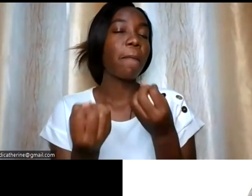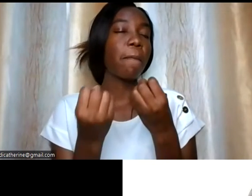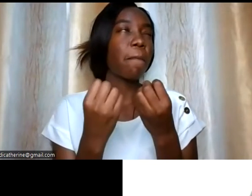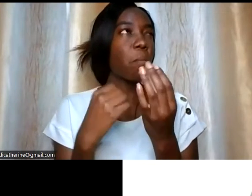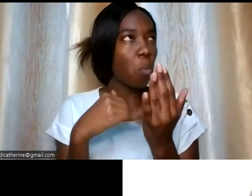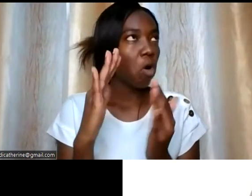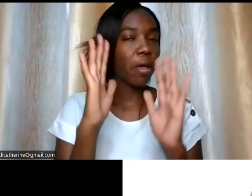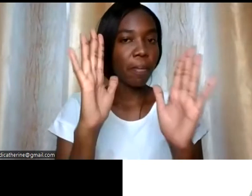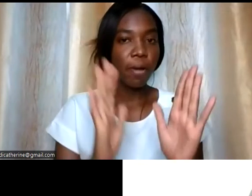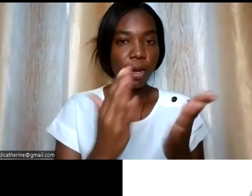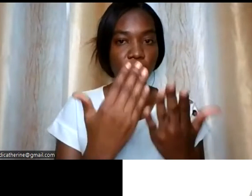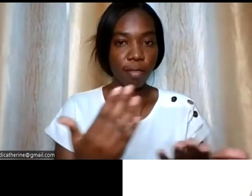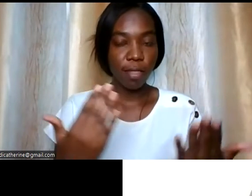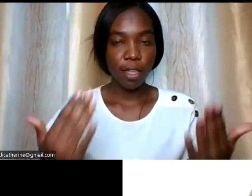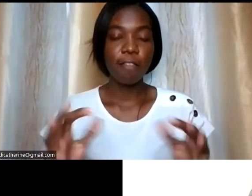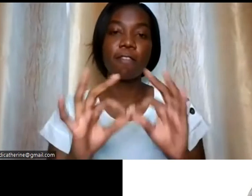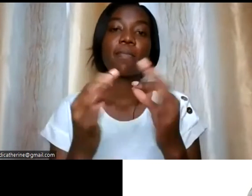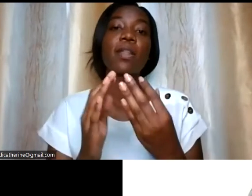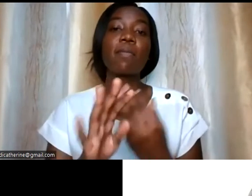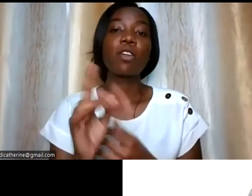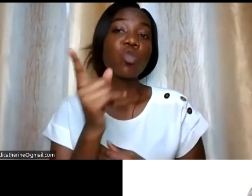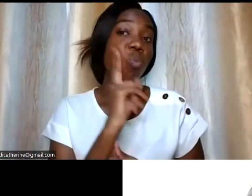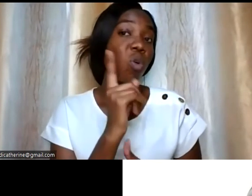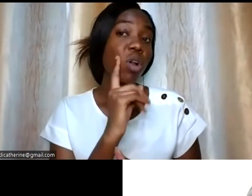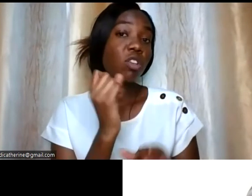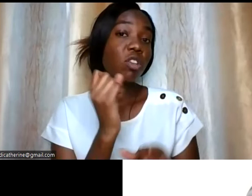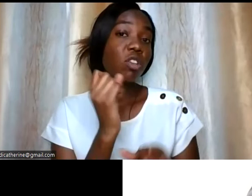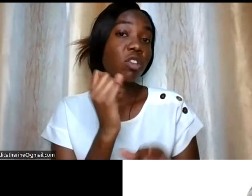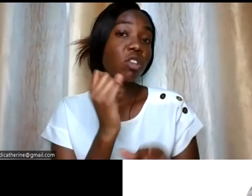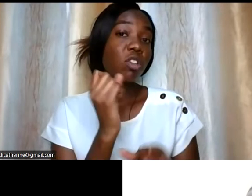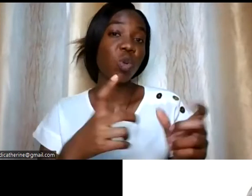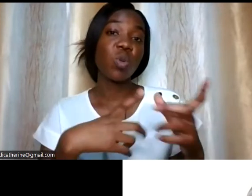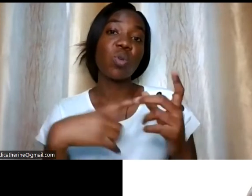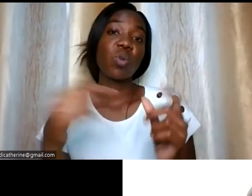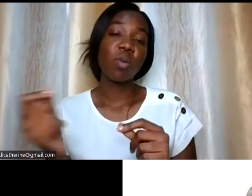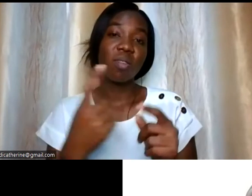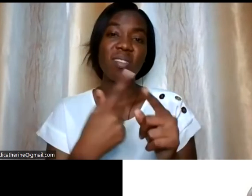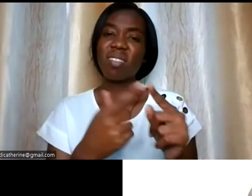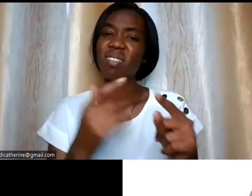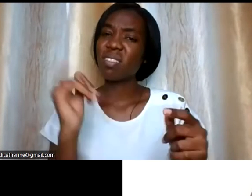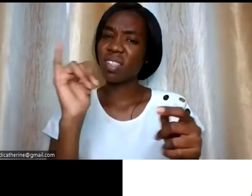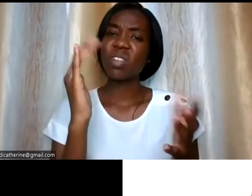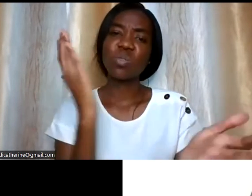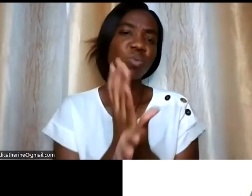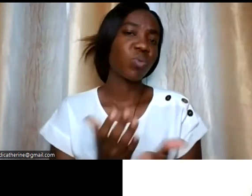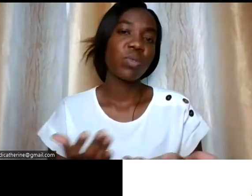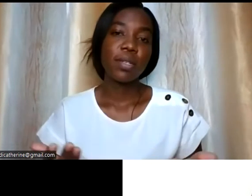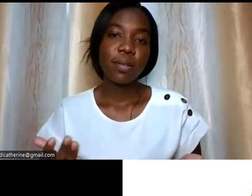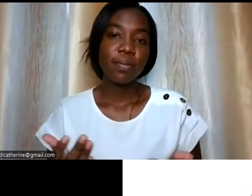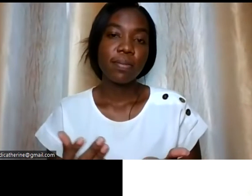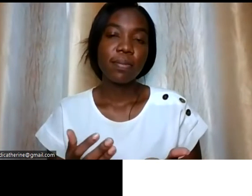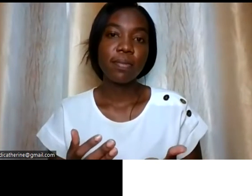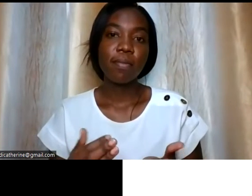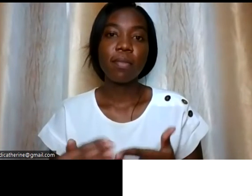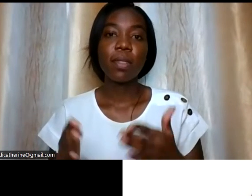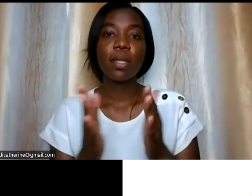family. Tomorrow, these jobs that we have will go. These are realities. And what happens when